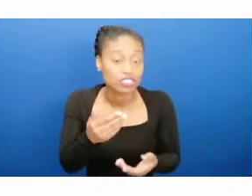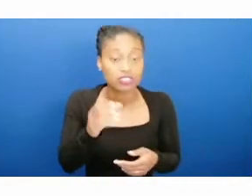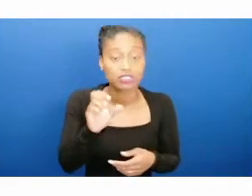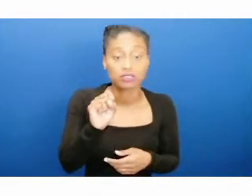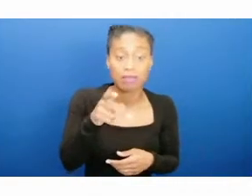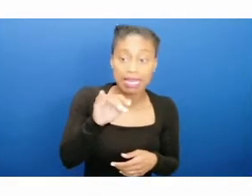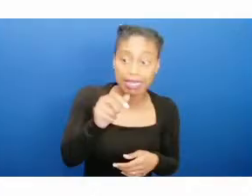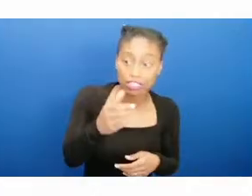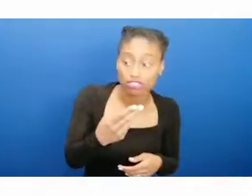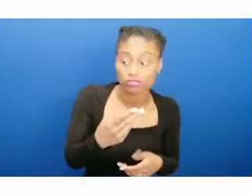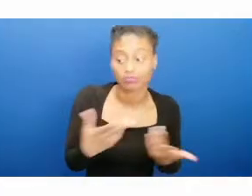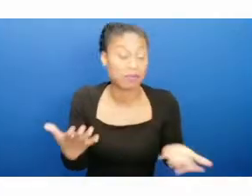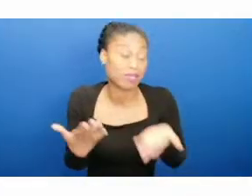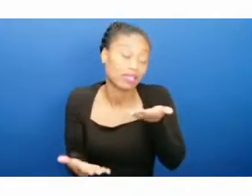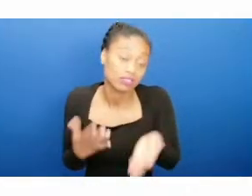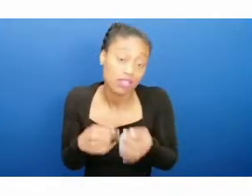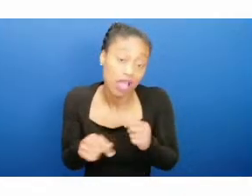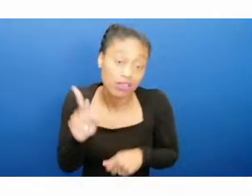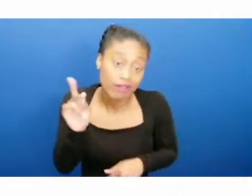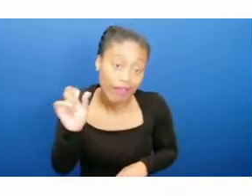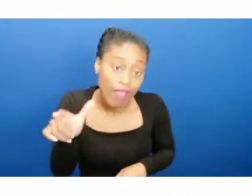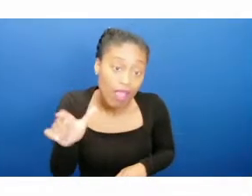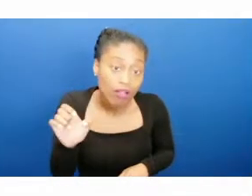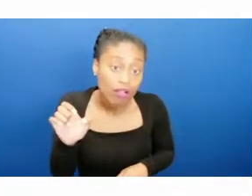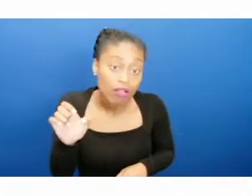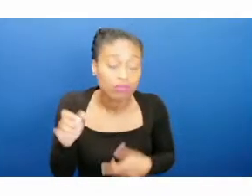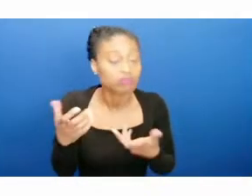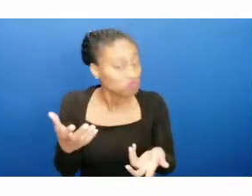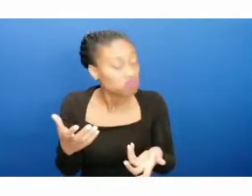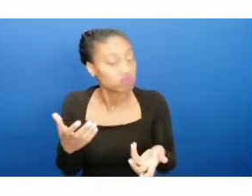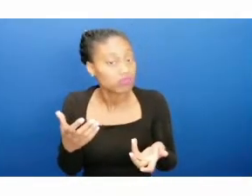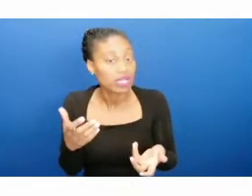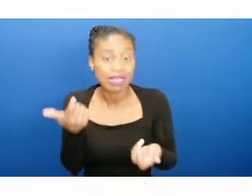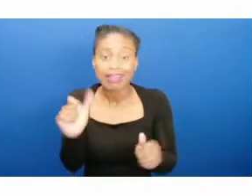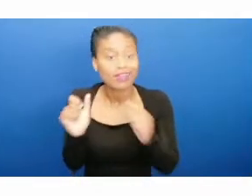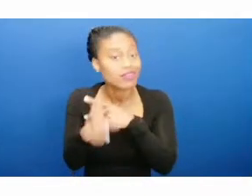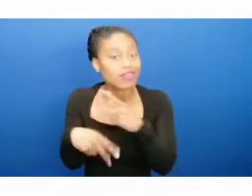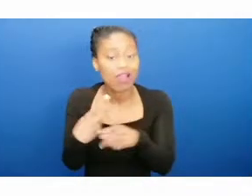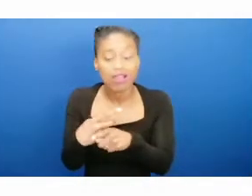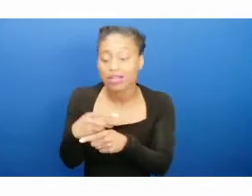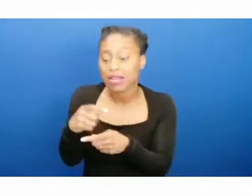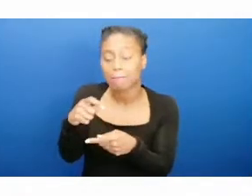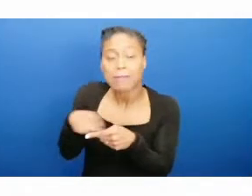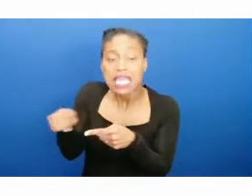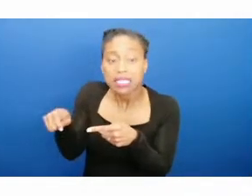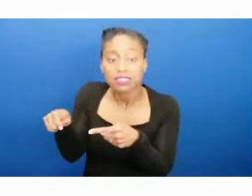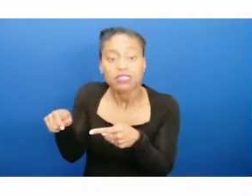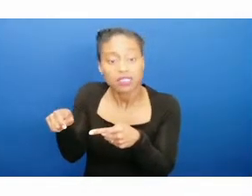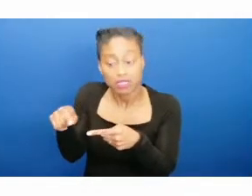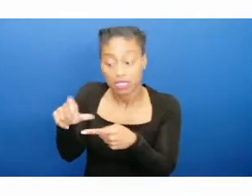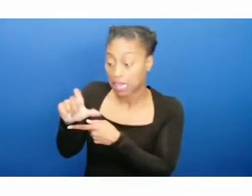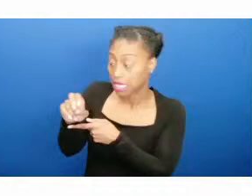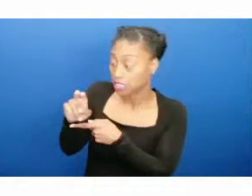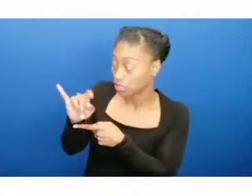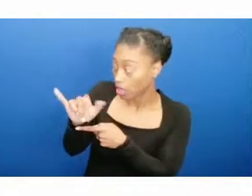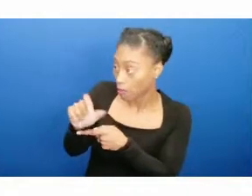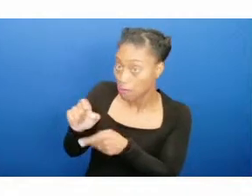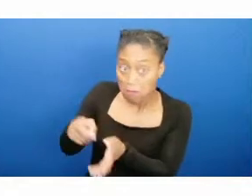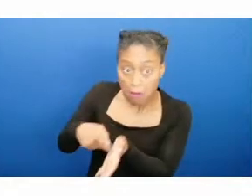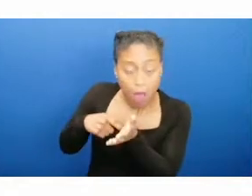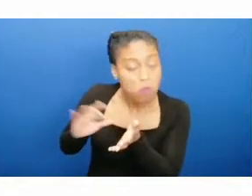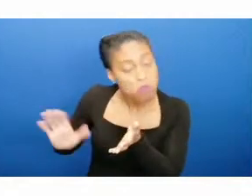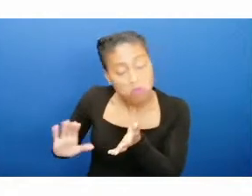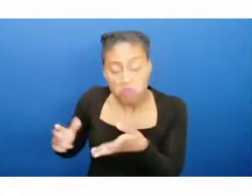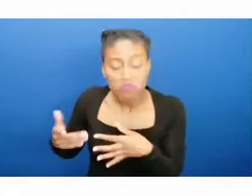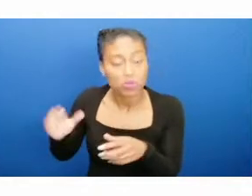here. You can also use any kind of bean in place of your lentils, like kidney